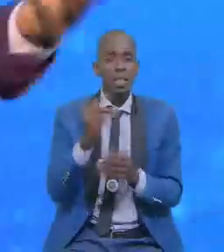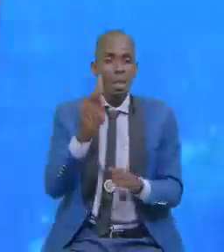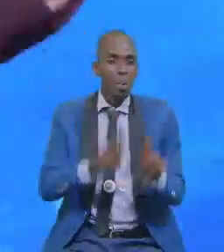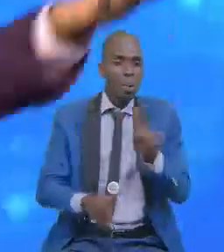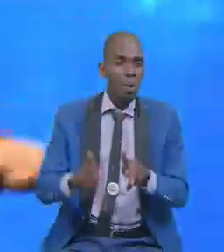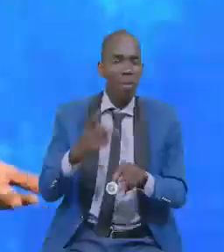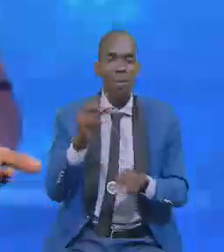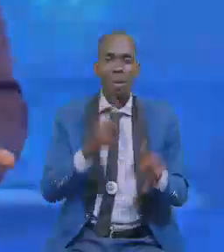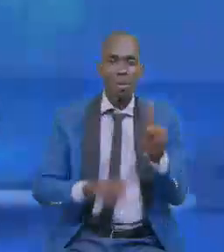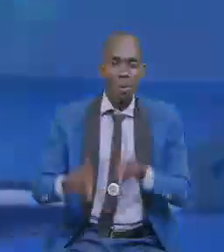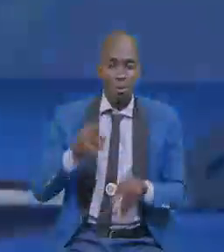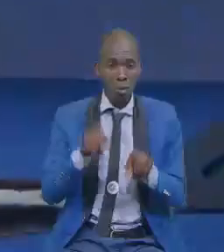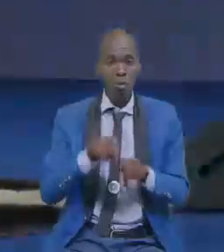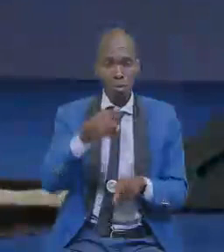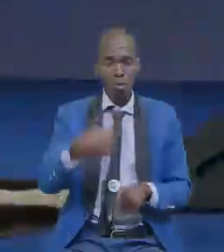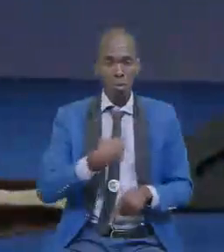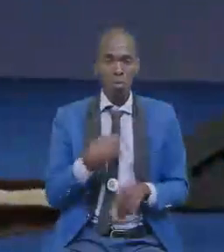the people like you and I,